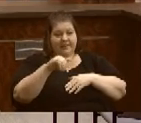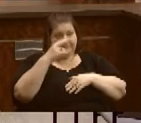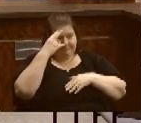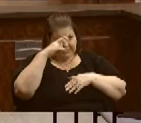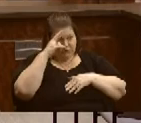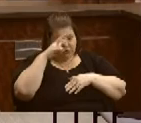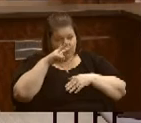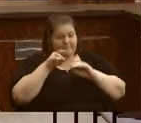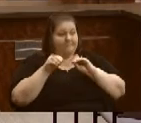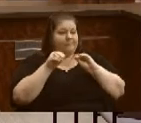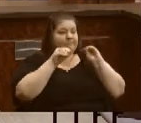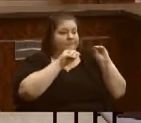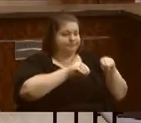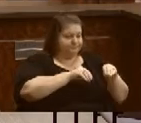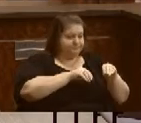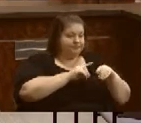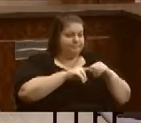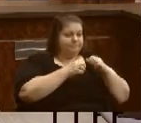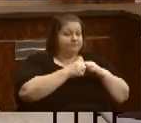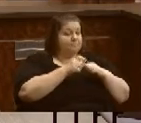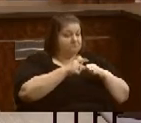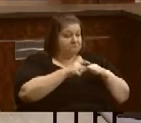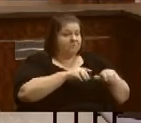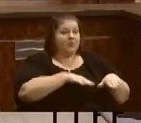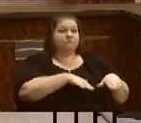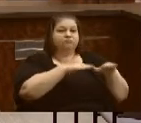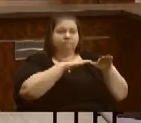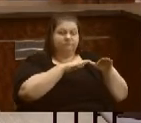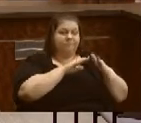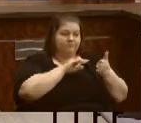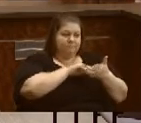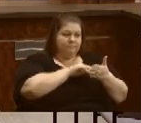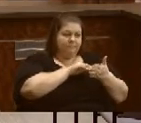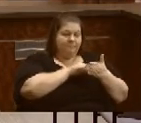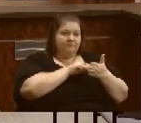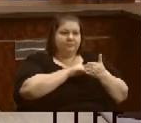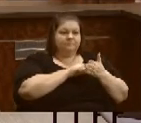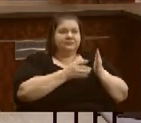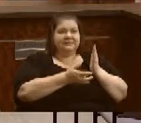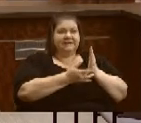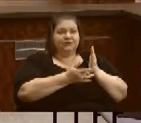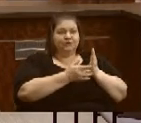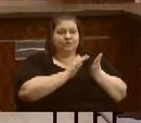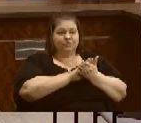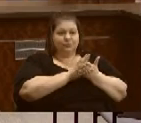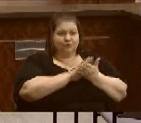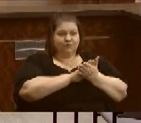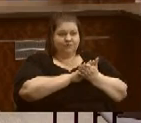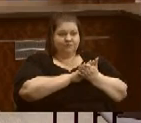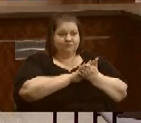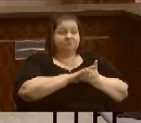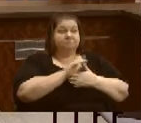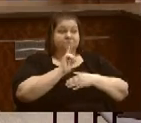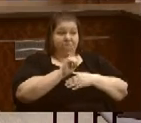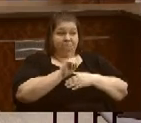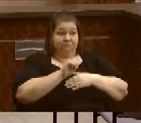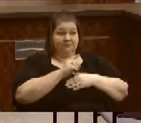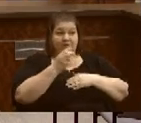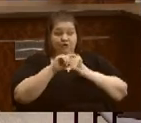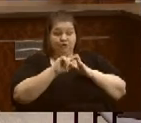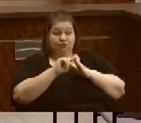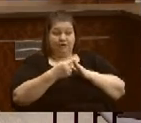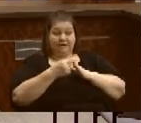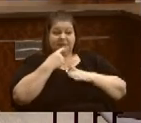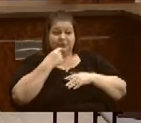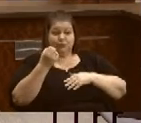here you went to technical school and was expelled when you were 13. Now, you may or may not want to explain